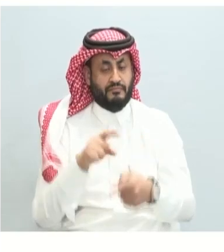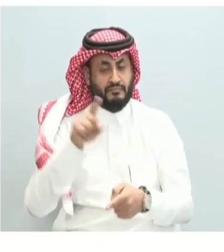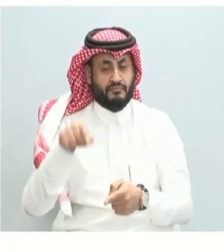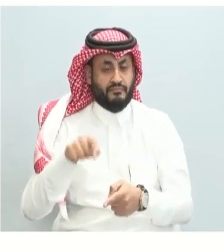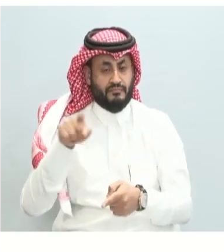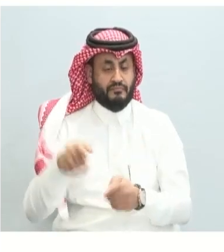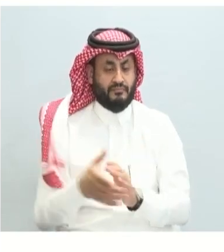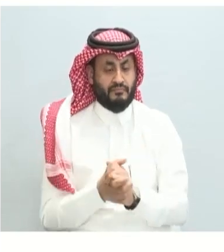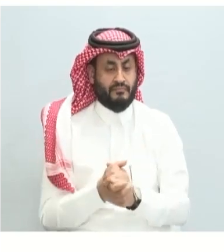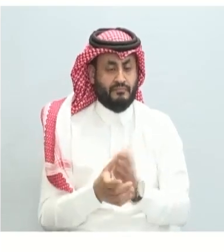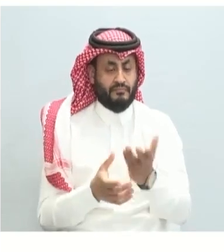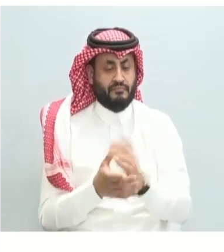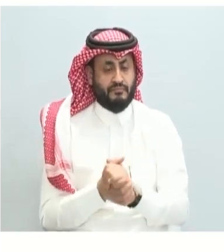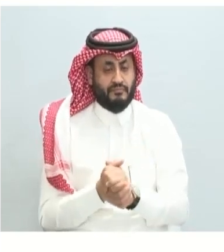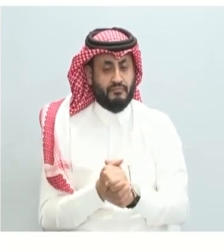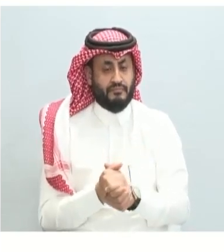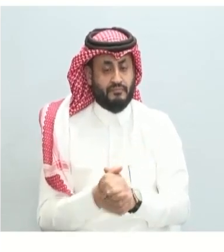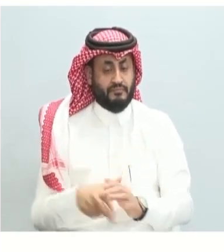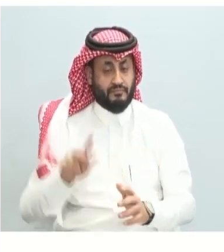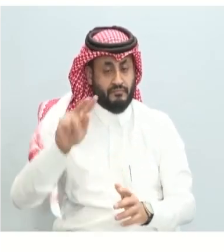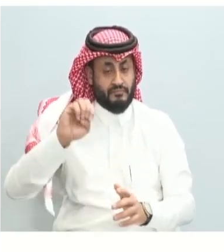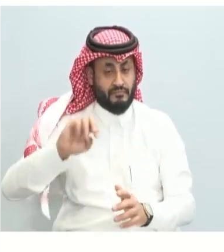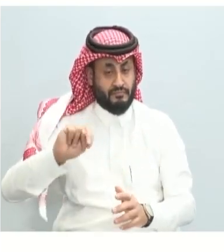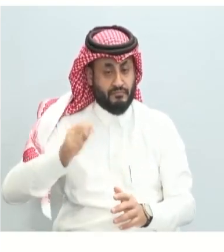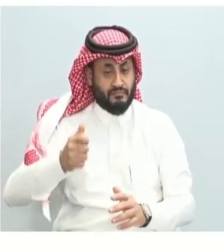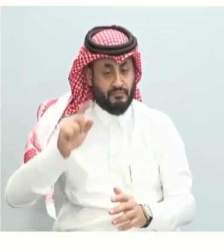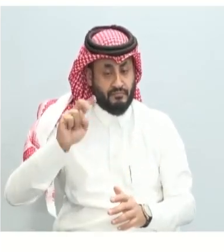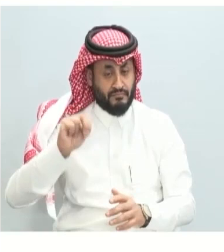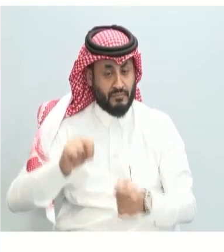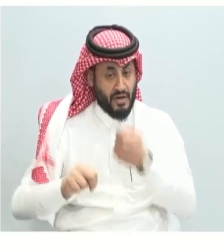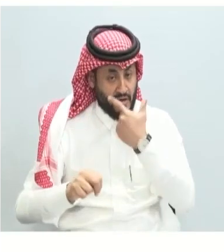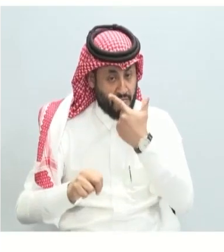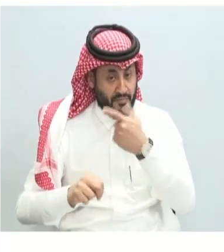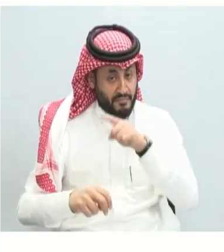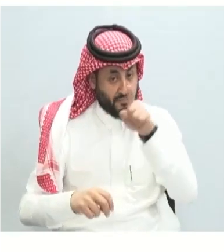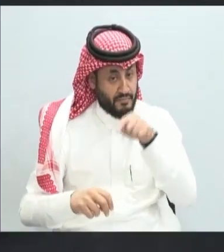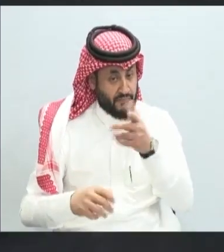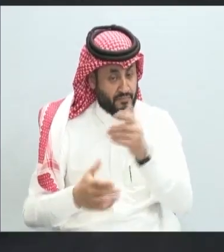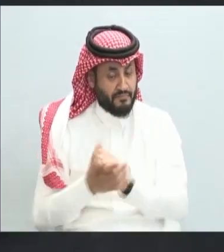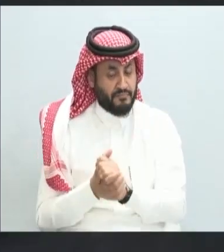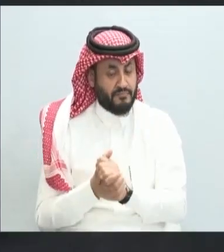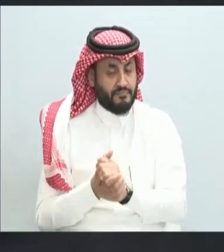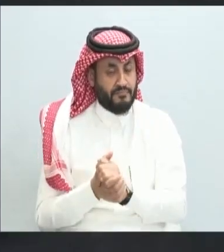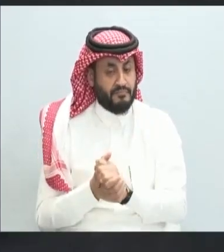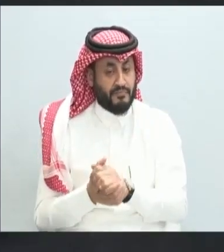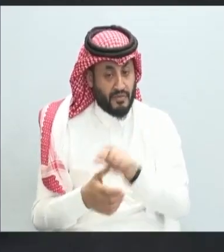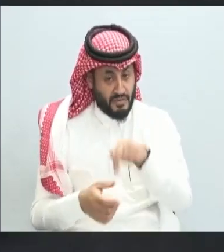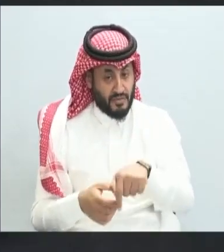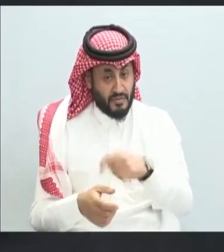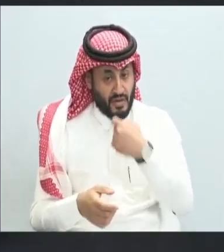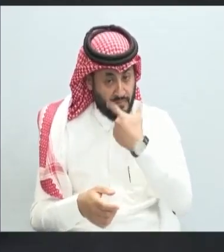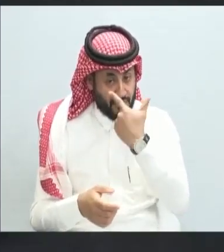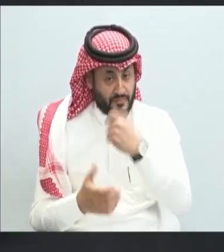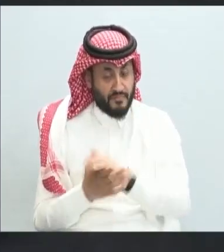here is Kenan happy? Reading the diary, did Kenan say that he